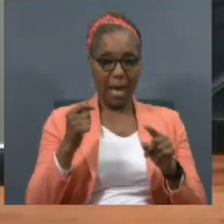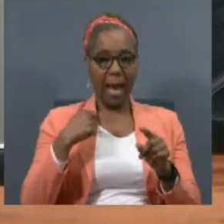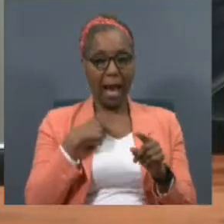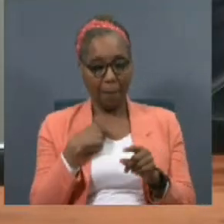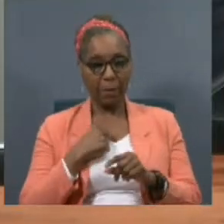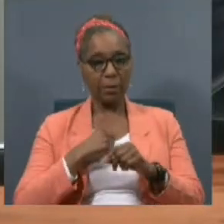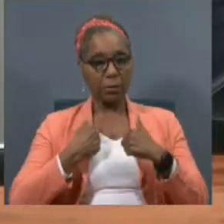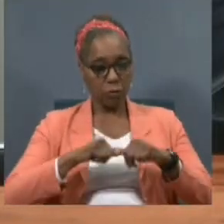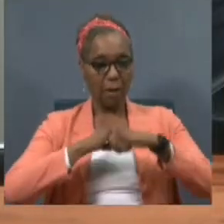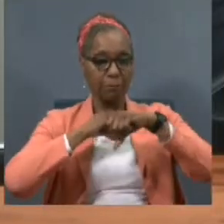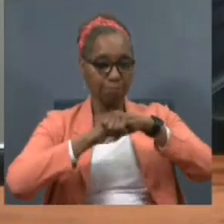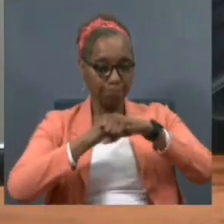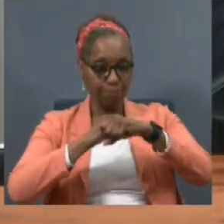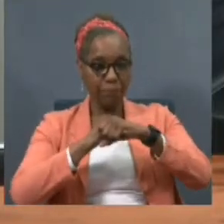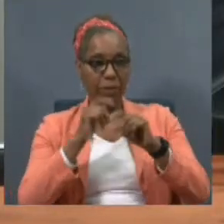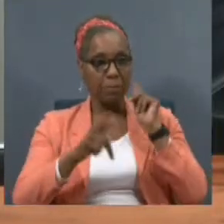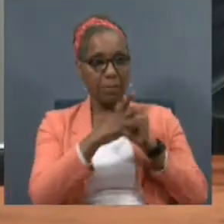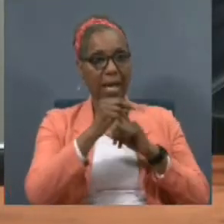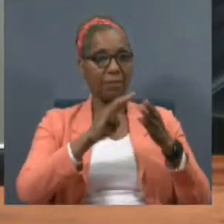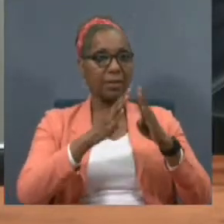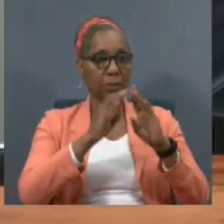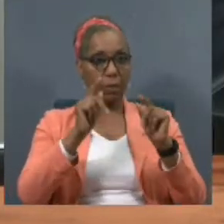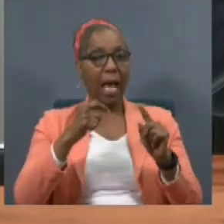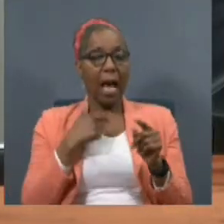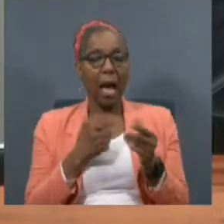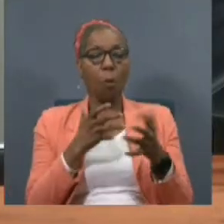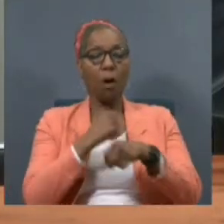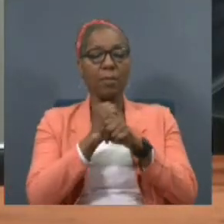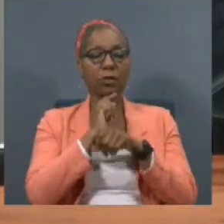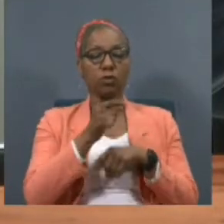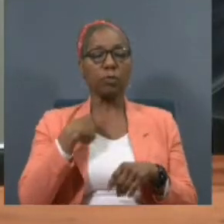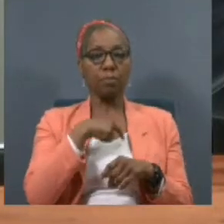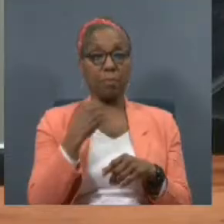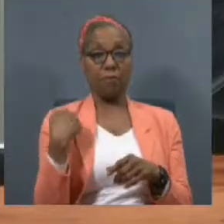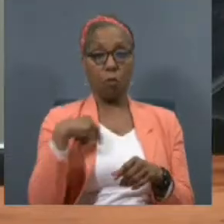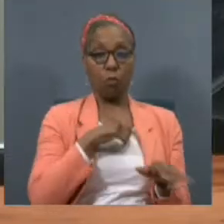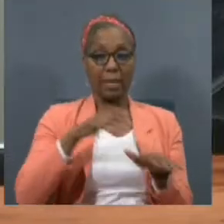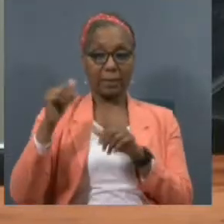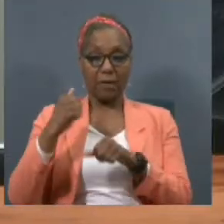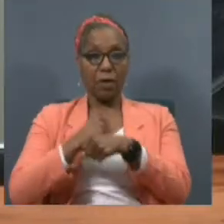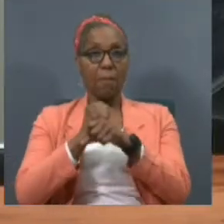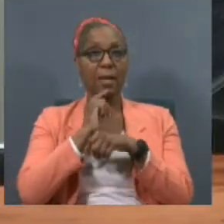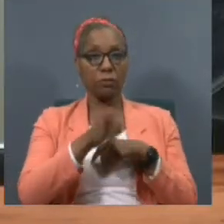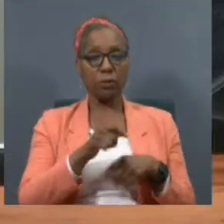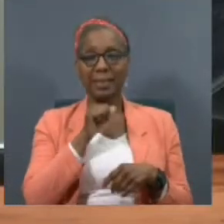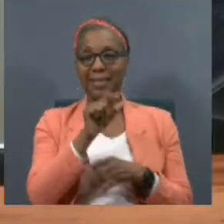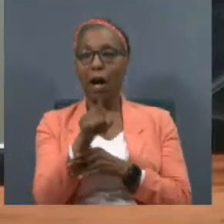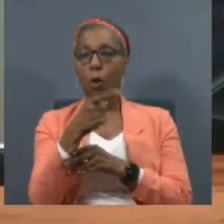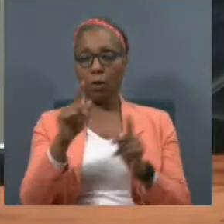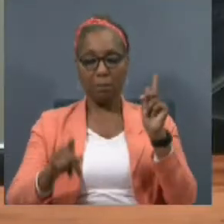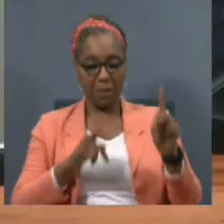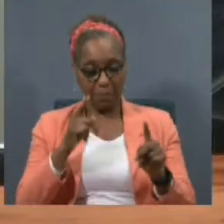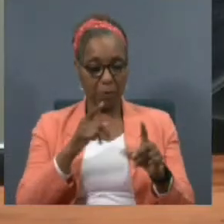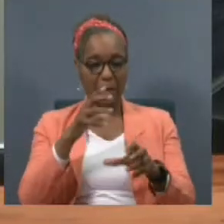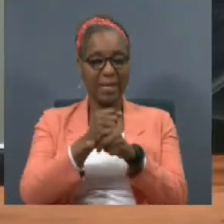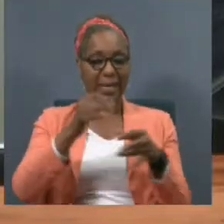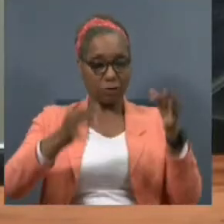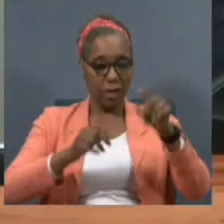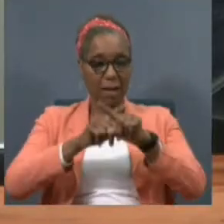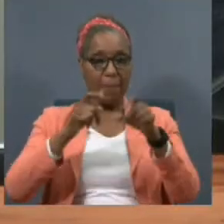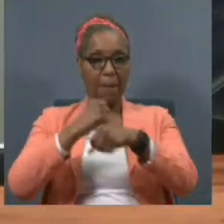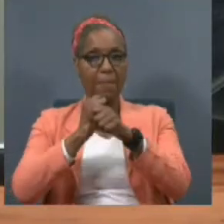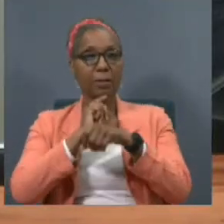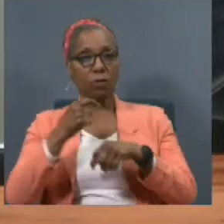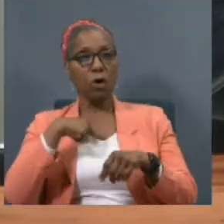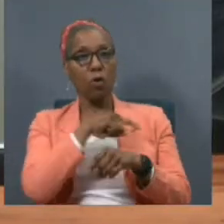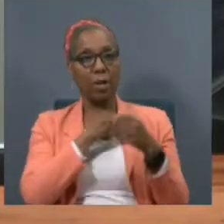people and for the city. So what I want to make sure is before we leave here, to make sure that not only the people here gets justice, but making sure